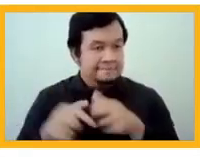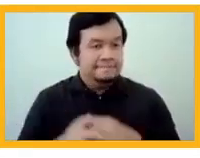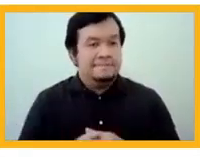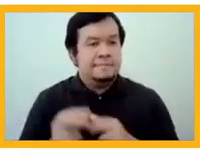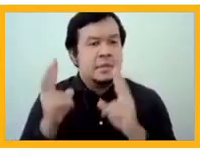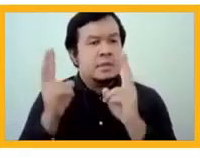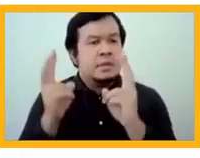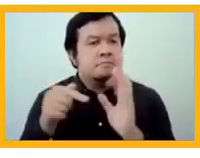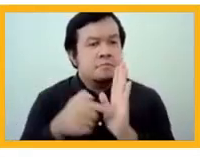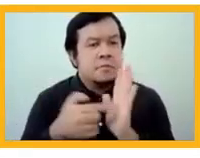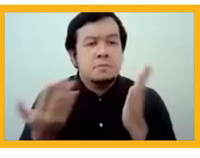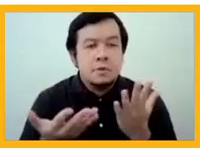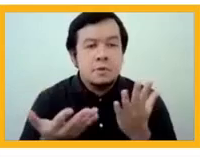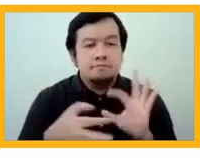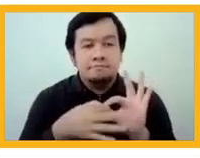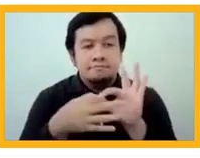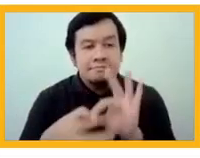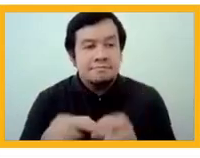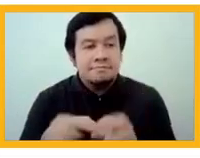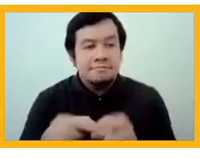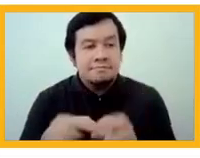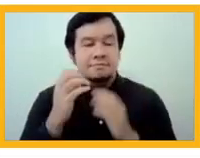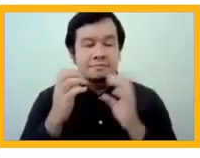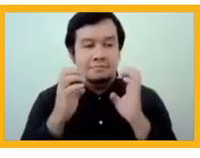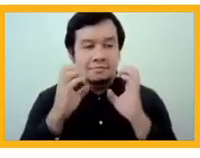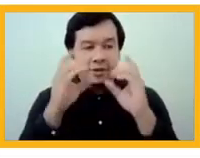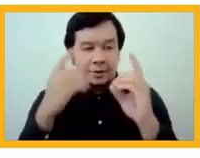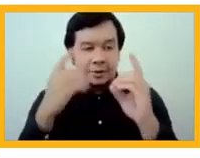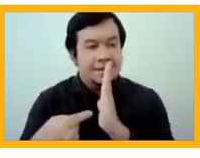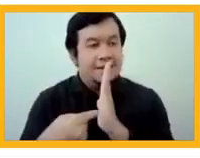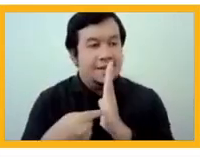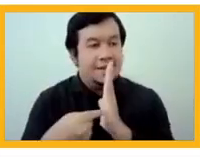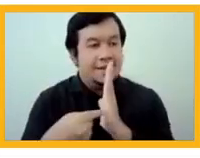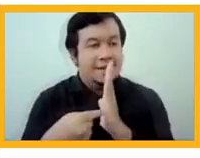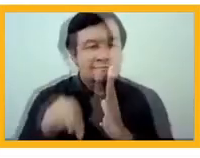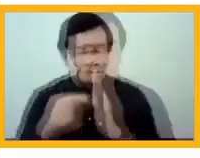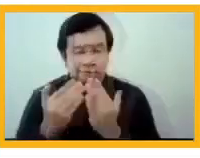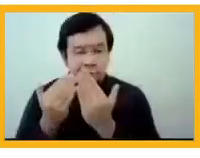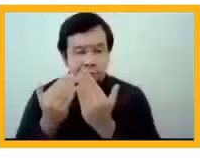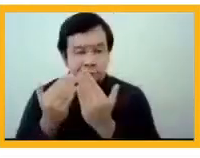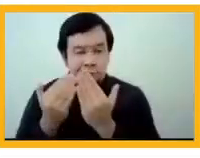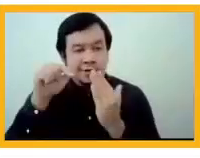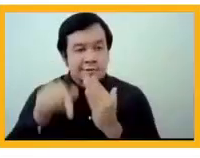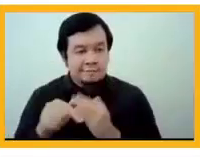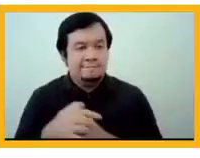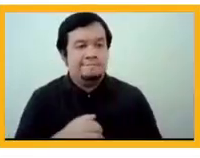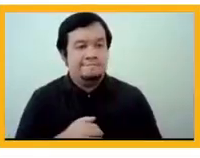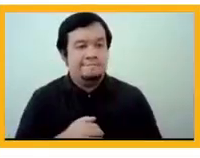I hand over now to Professor Karthik for the next 20 minutes.